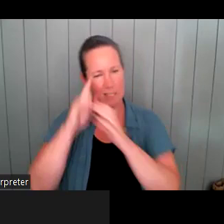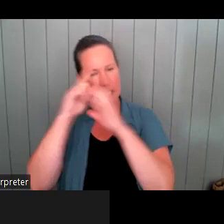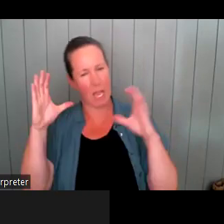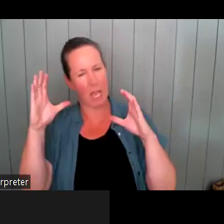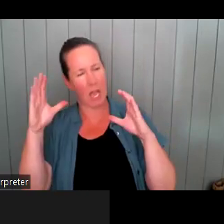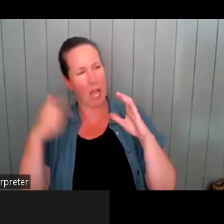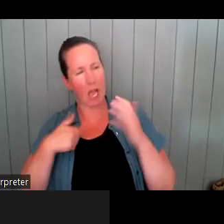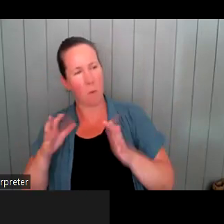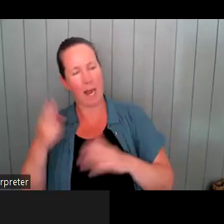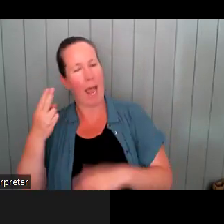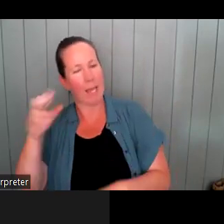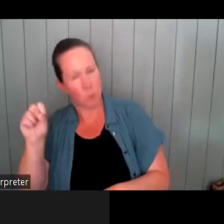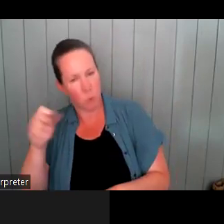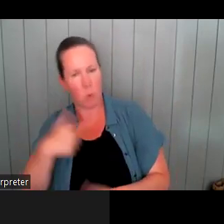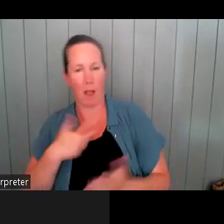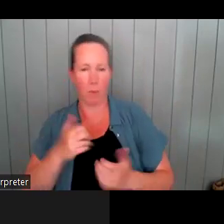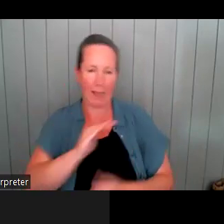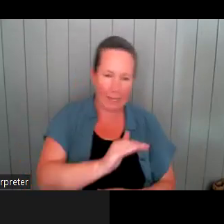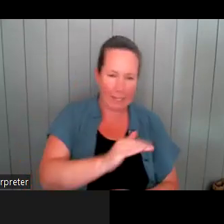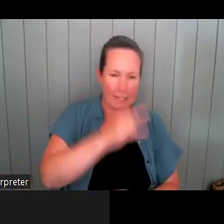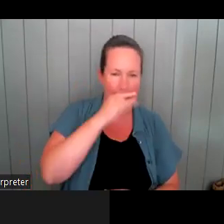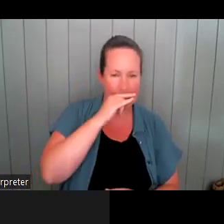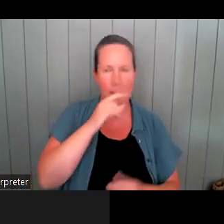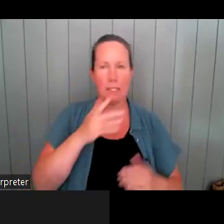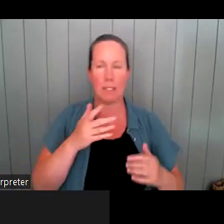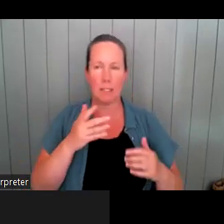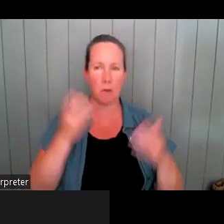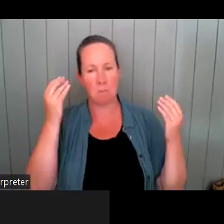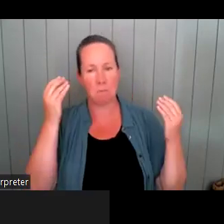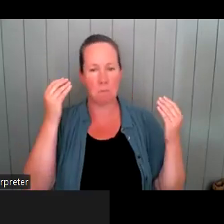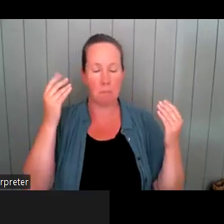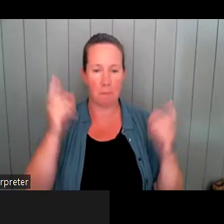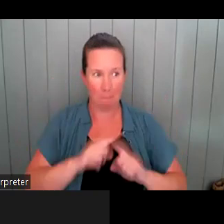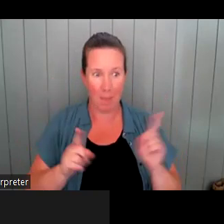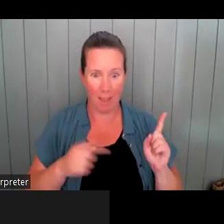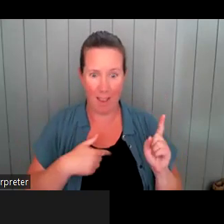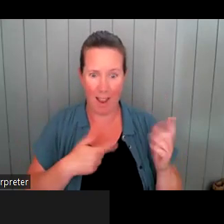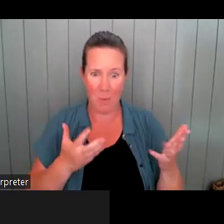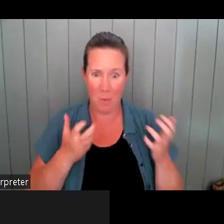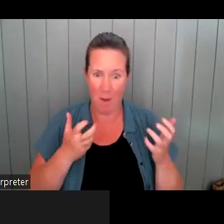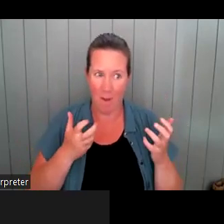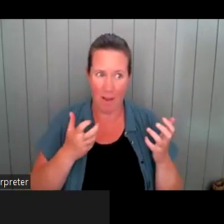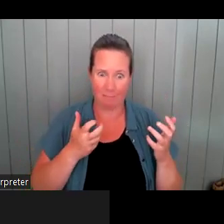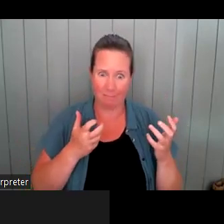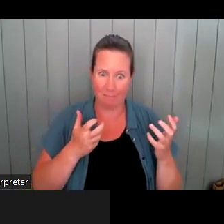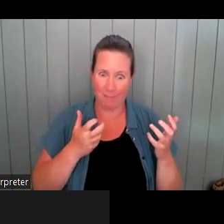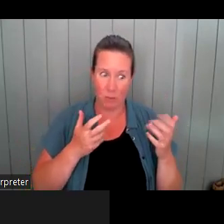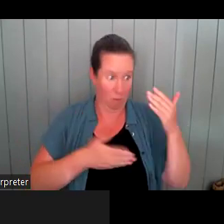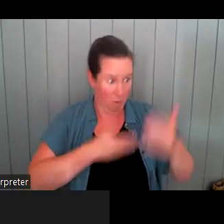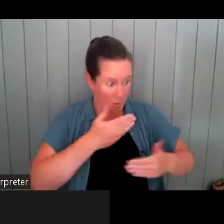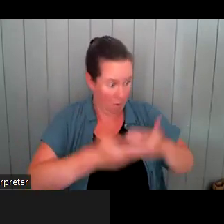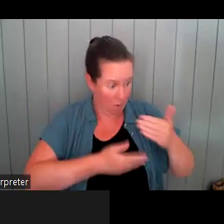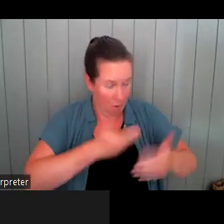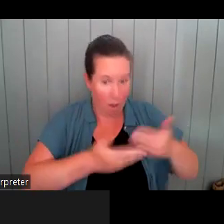what you want to do. And so you're like, well, I want to make sure that I can pay my bills. I have a family